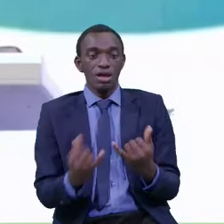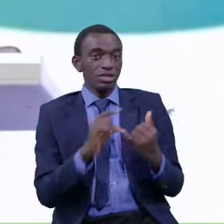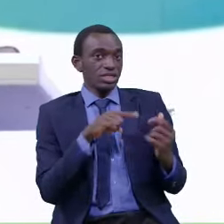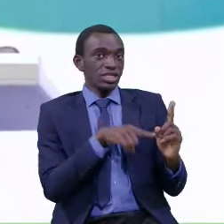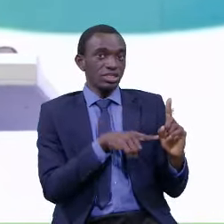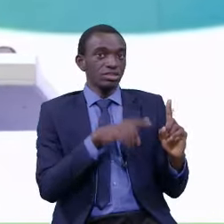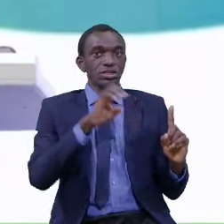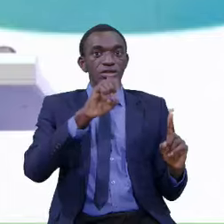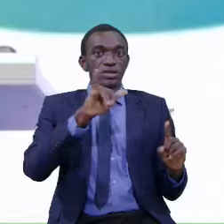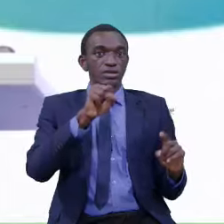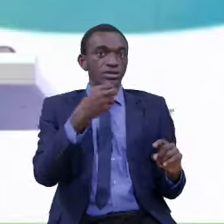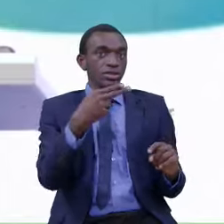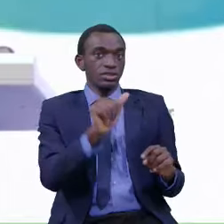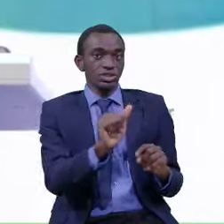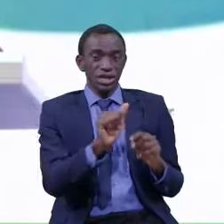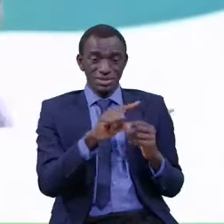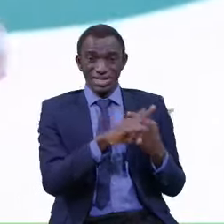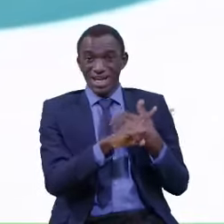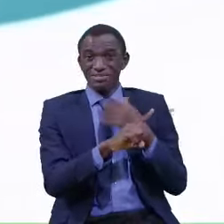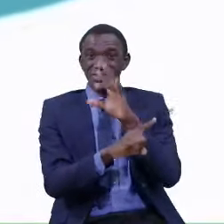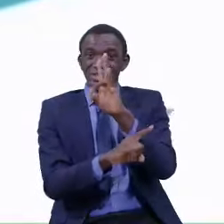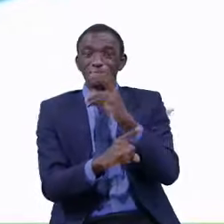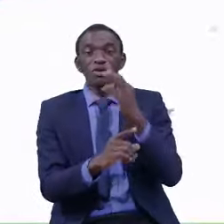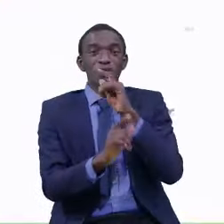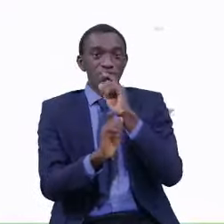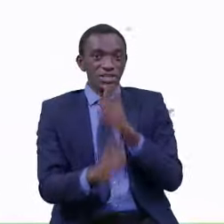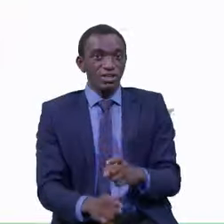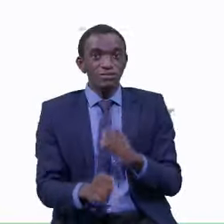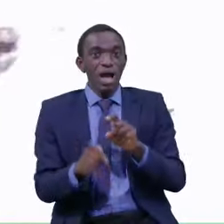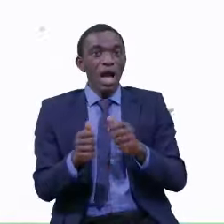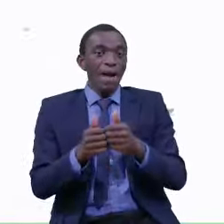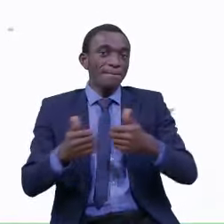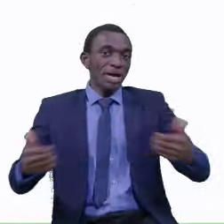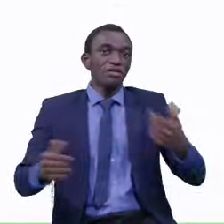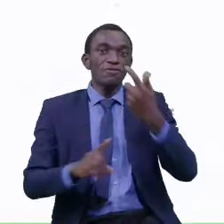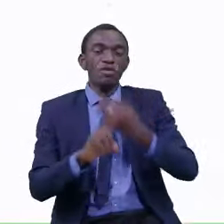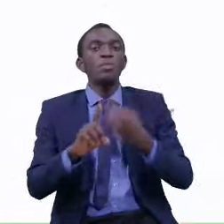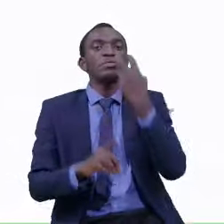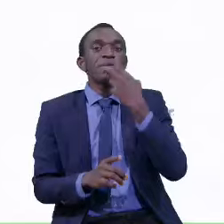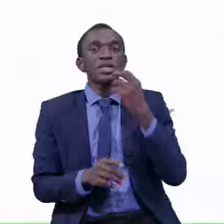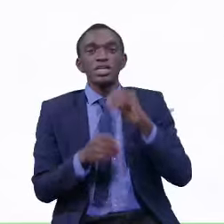from speaking in tongues and interpretation, which was reserved for the New